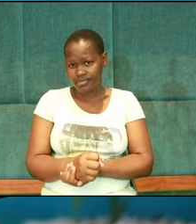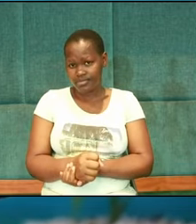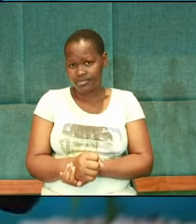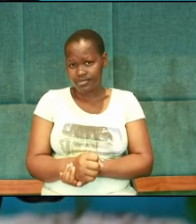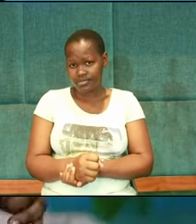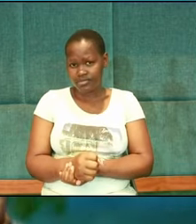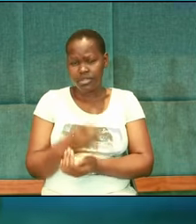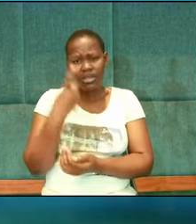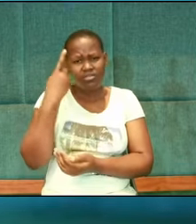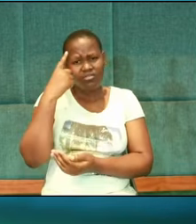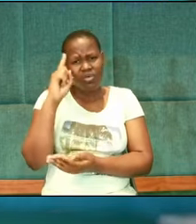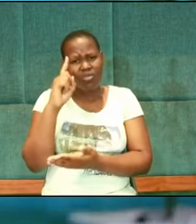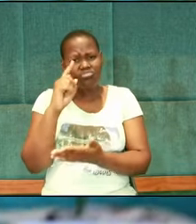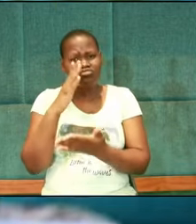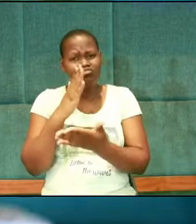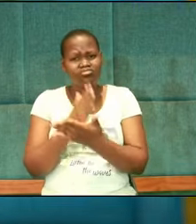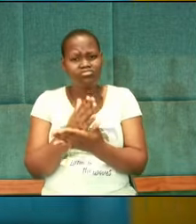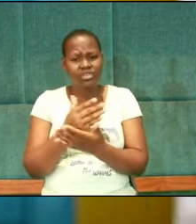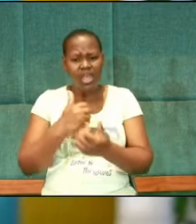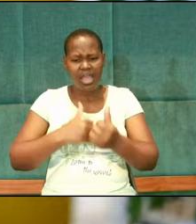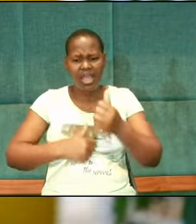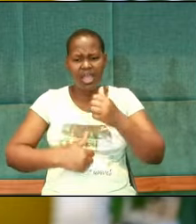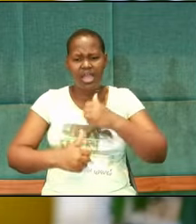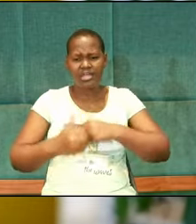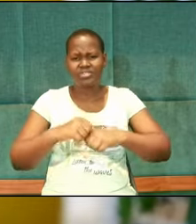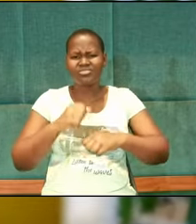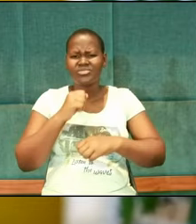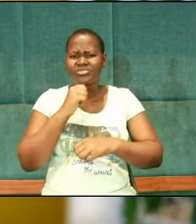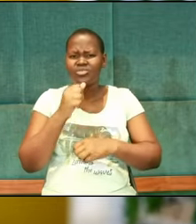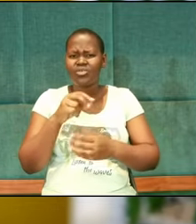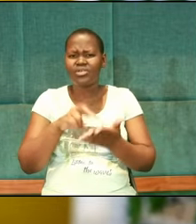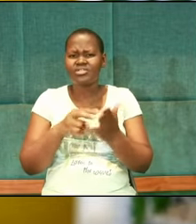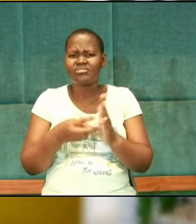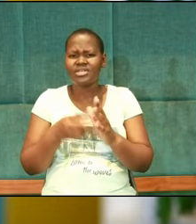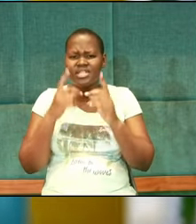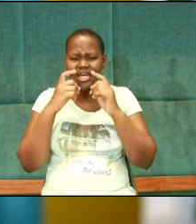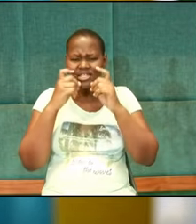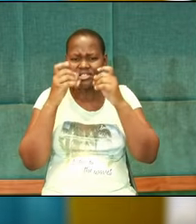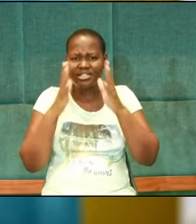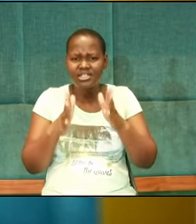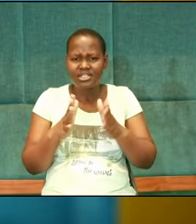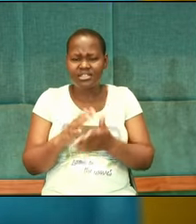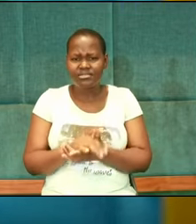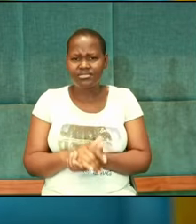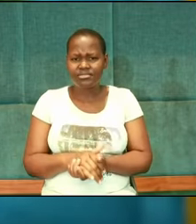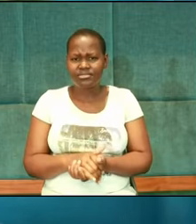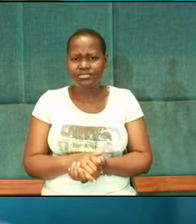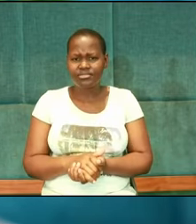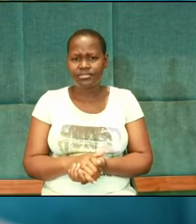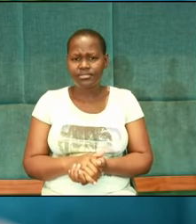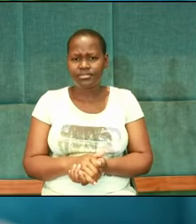For the fact that she's active in church doesn't mean she's not a sinner.